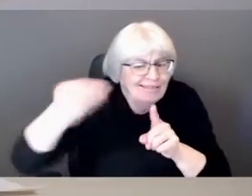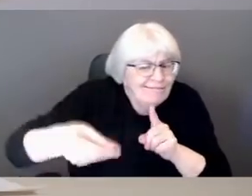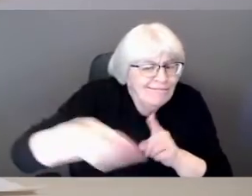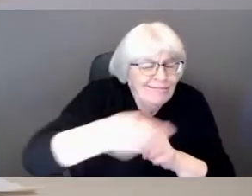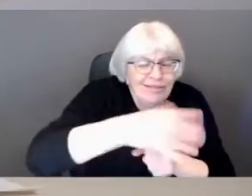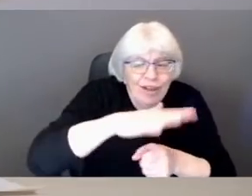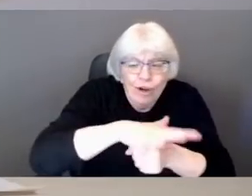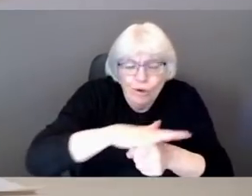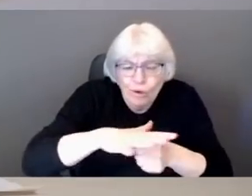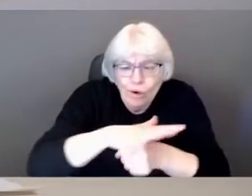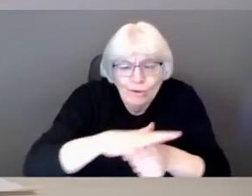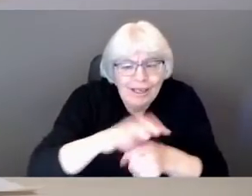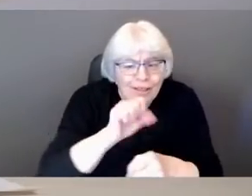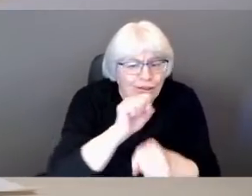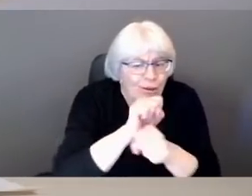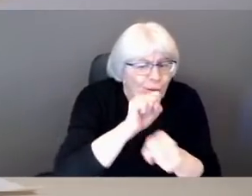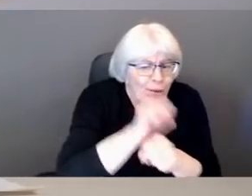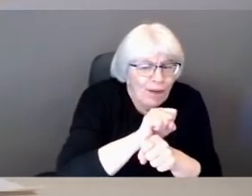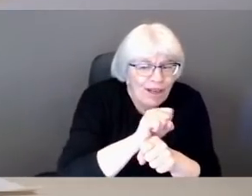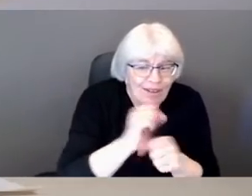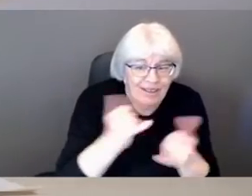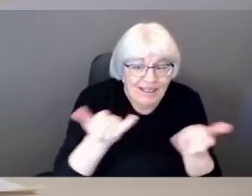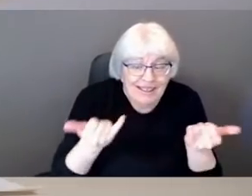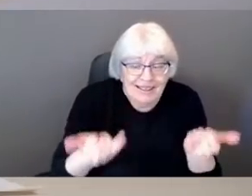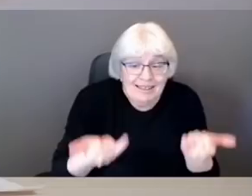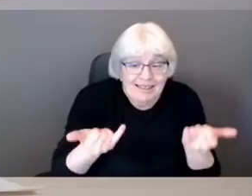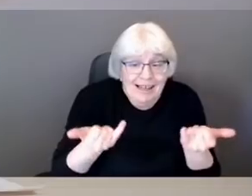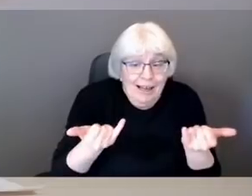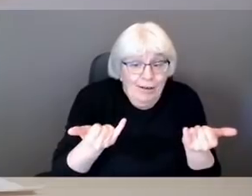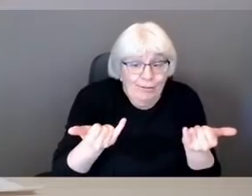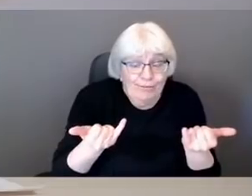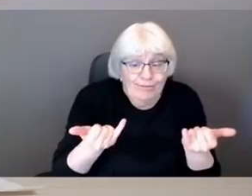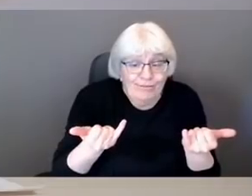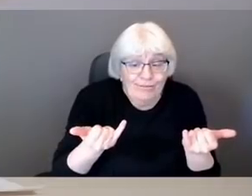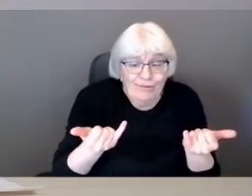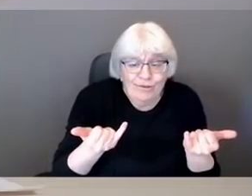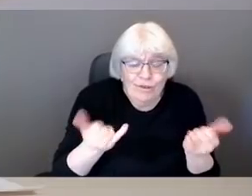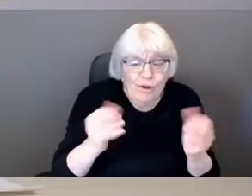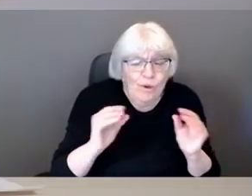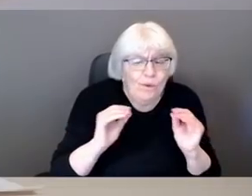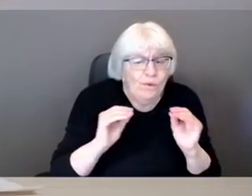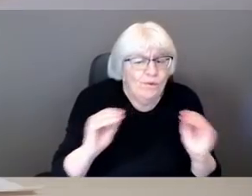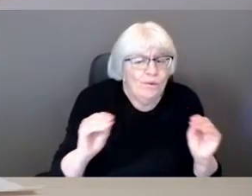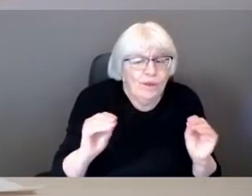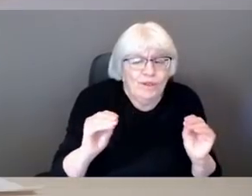is, at this point in time, no risk to any